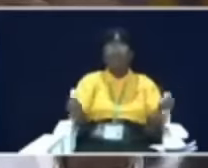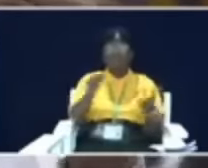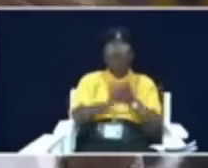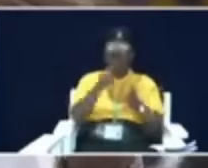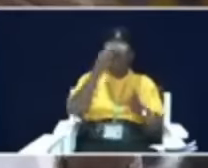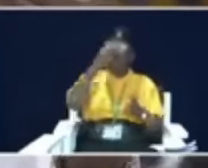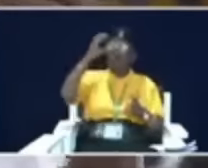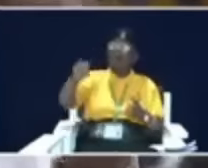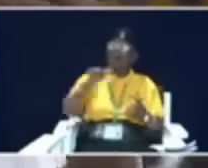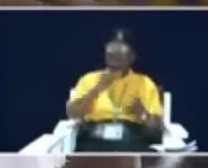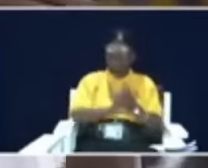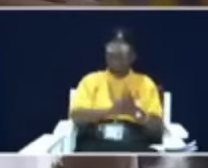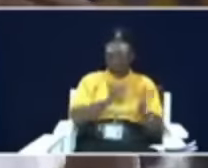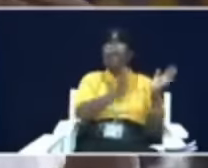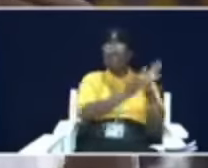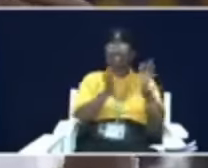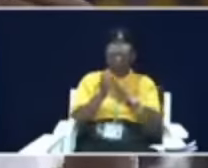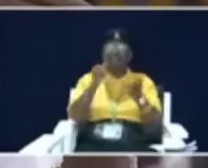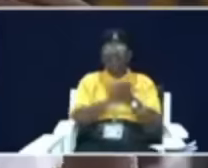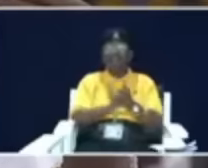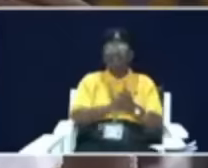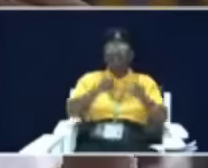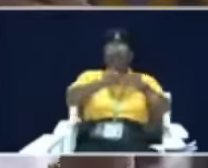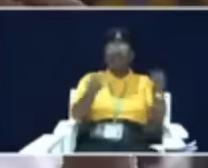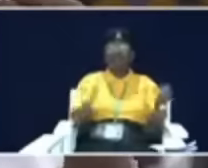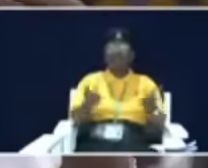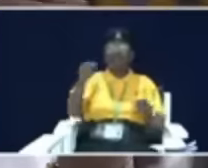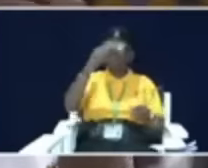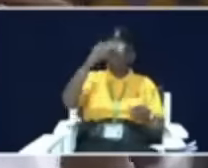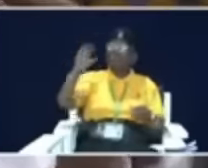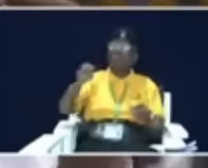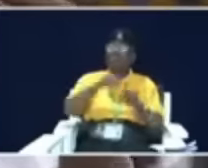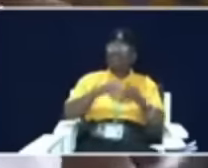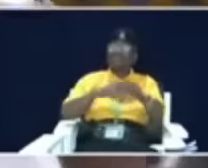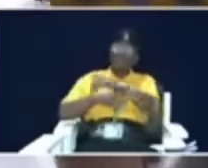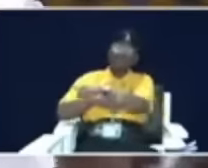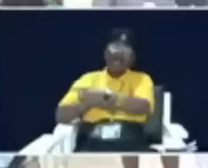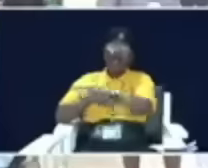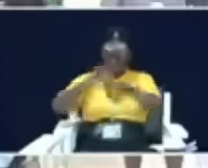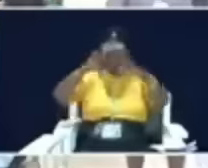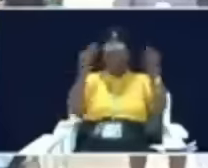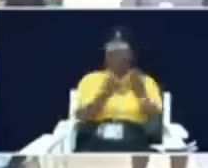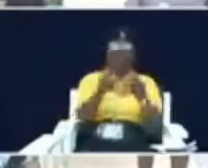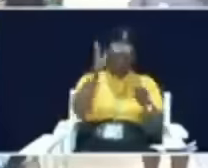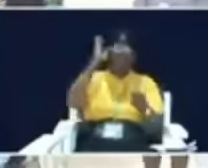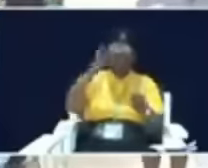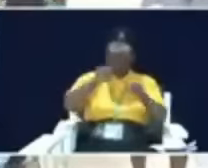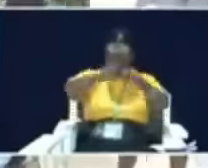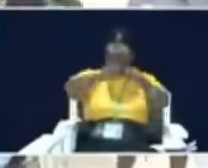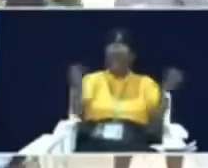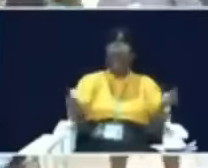That Jesus that broke the curse in my family, we break every curse in your family.